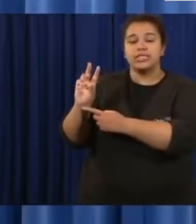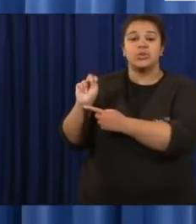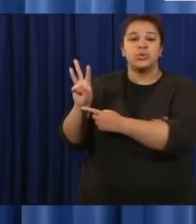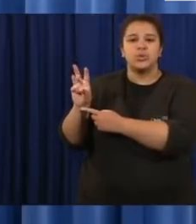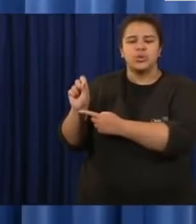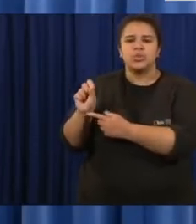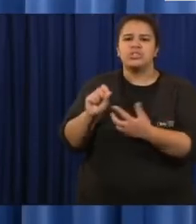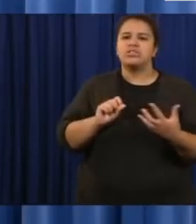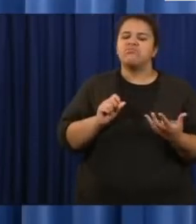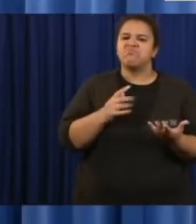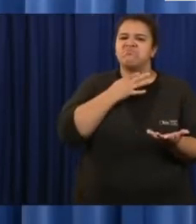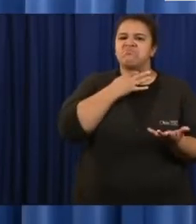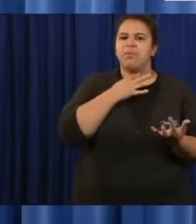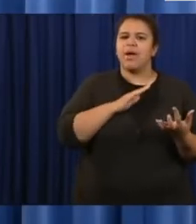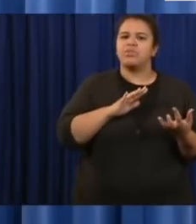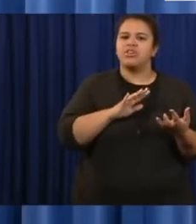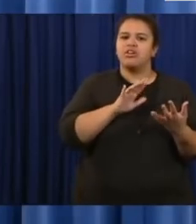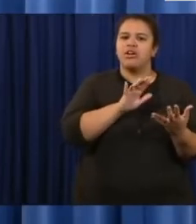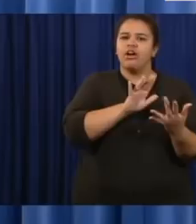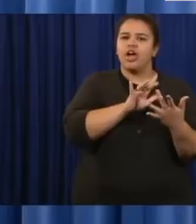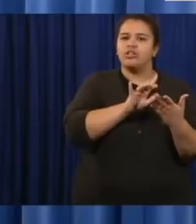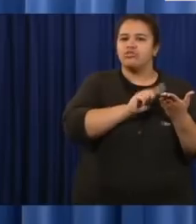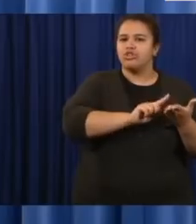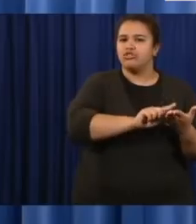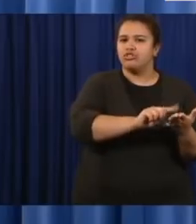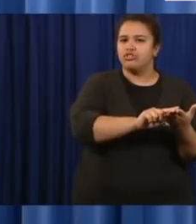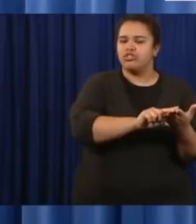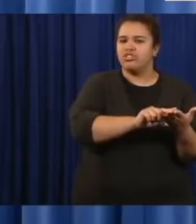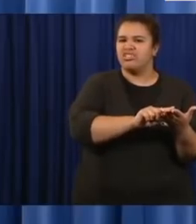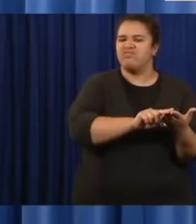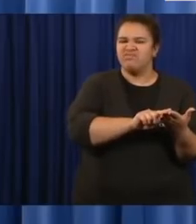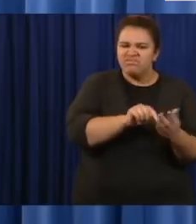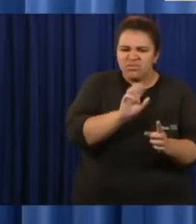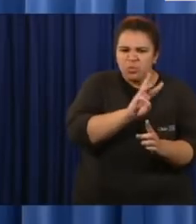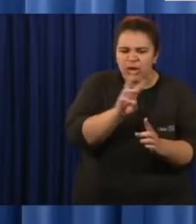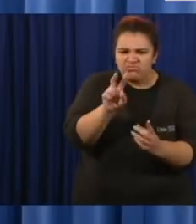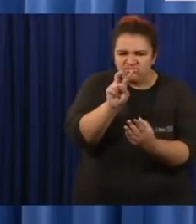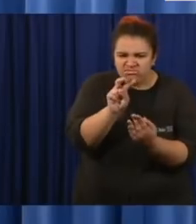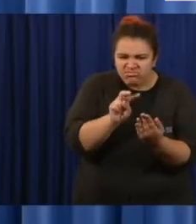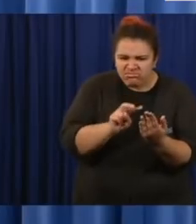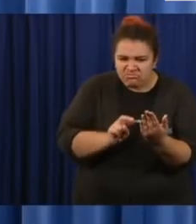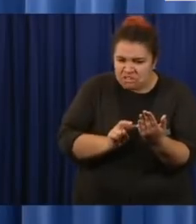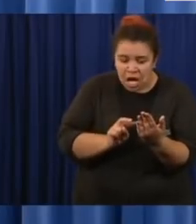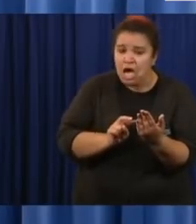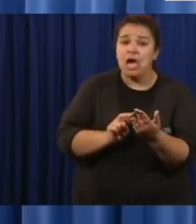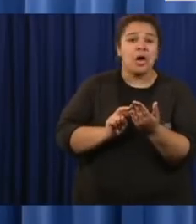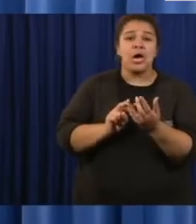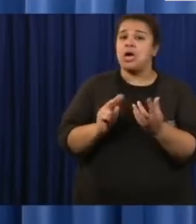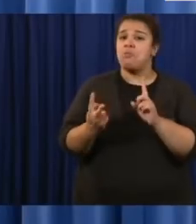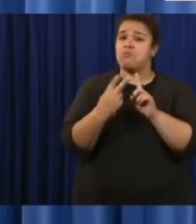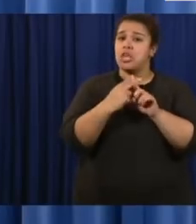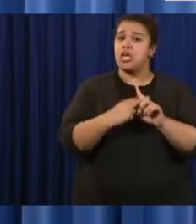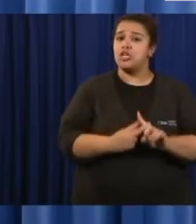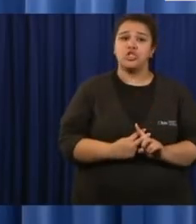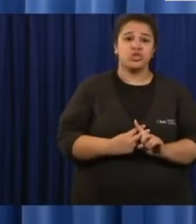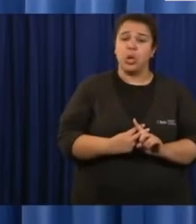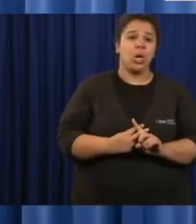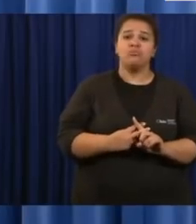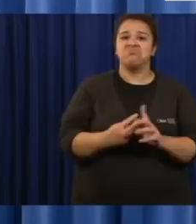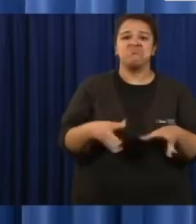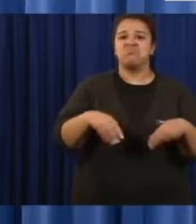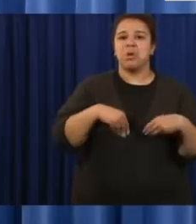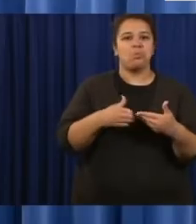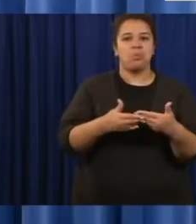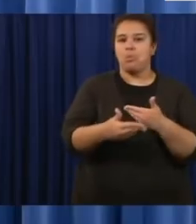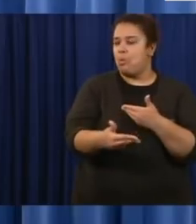understand from the website that they're no longer taking applications, that they received an overwhelming response. Can you discuss a little bit about that